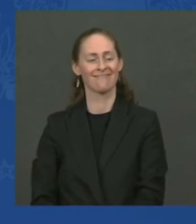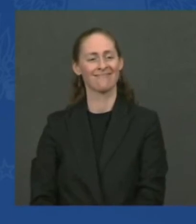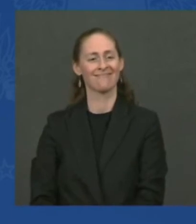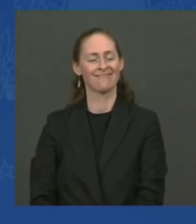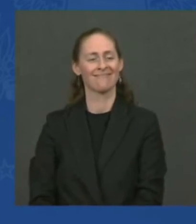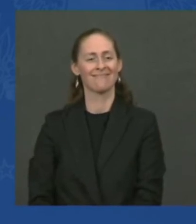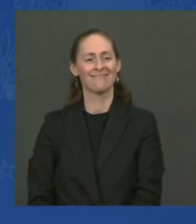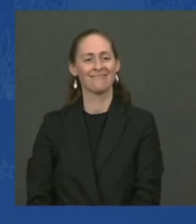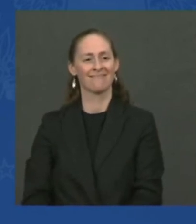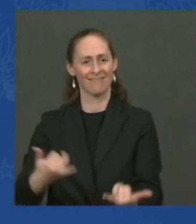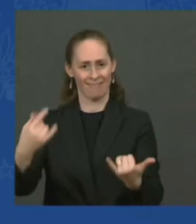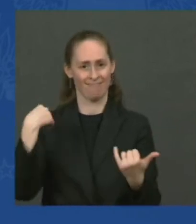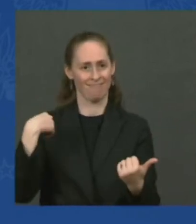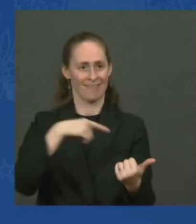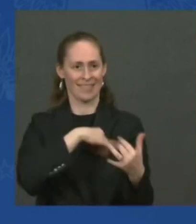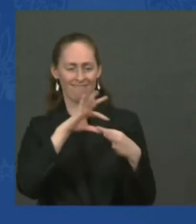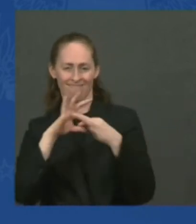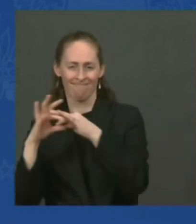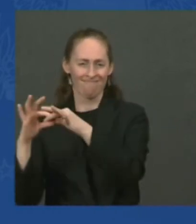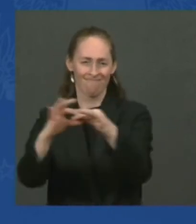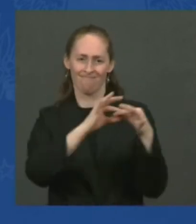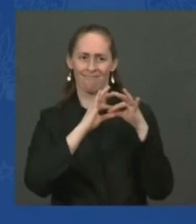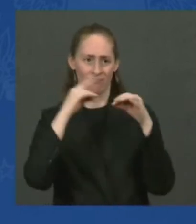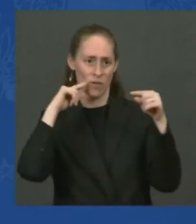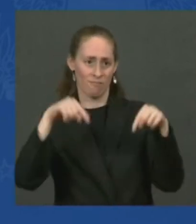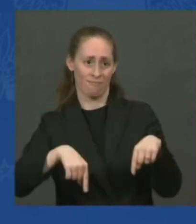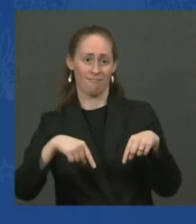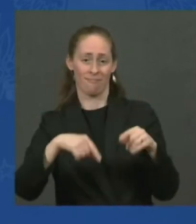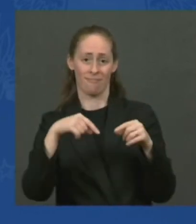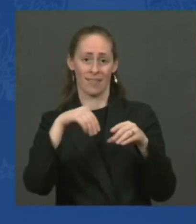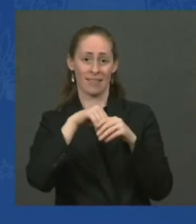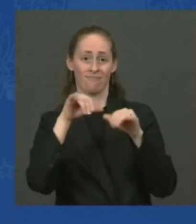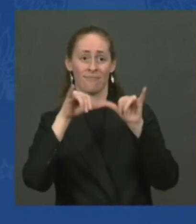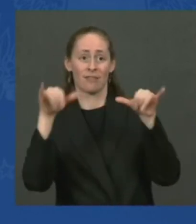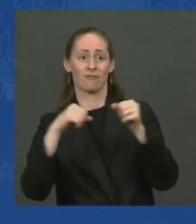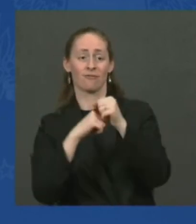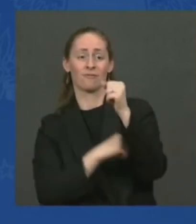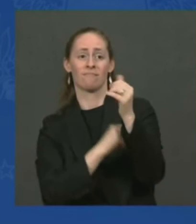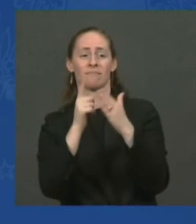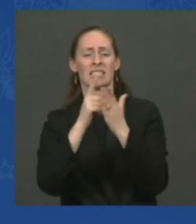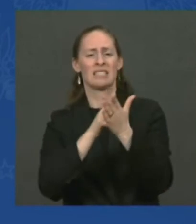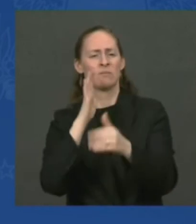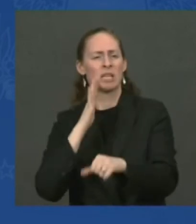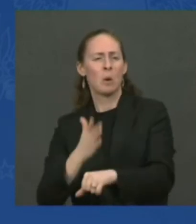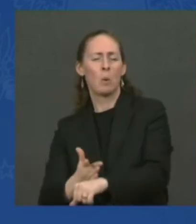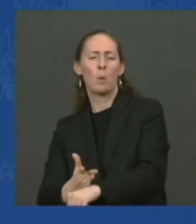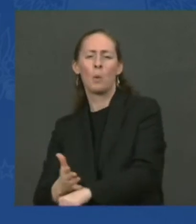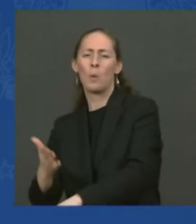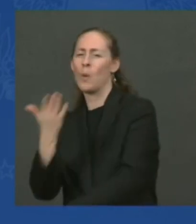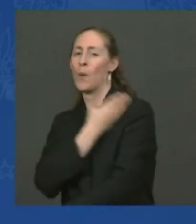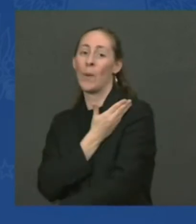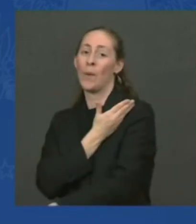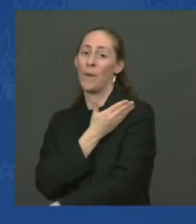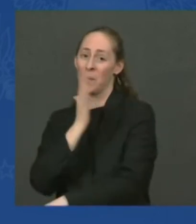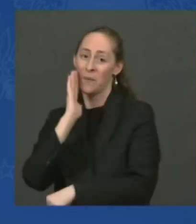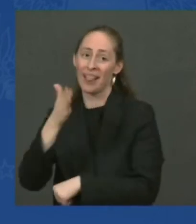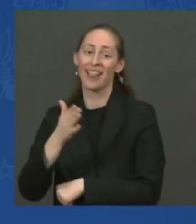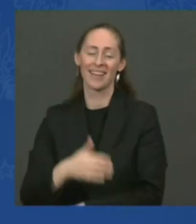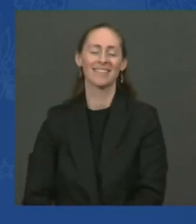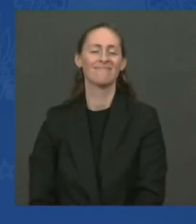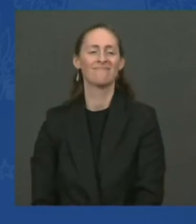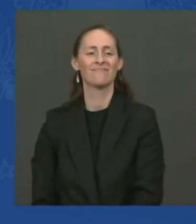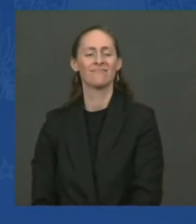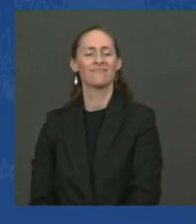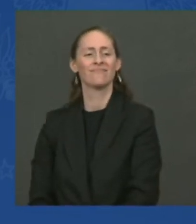bill, millions of lives will be changed for the better. Folks, let me close with this. Throughout our history, we've emerged from crises